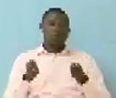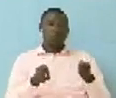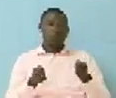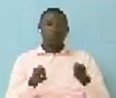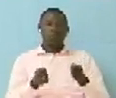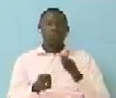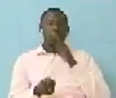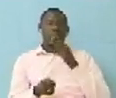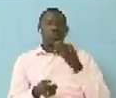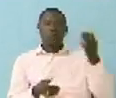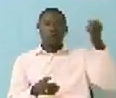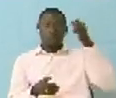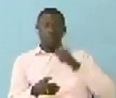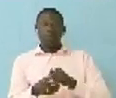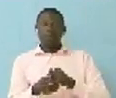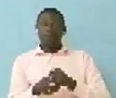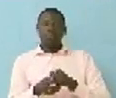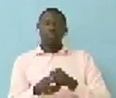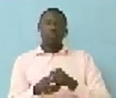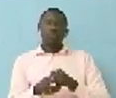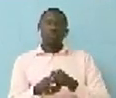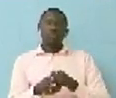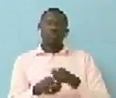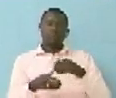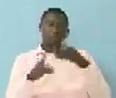who came to the panel separately.